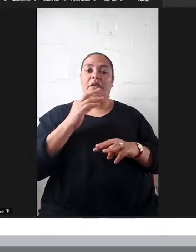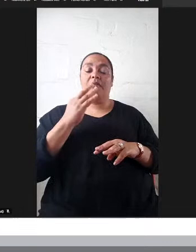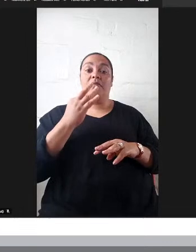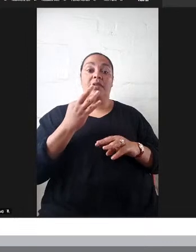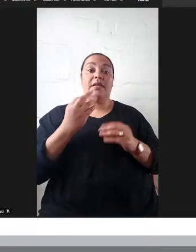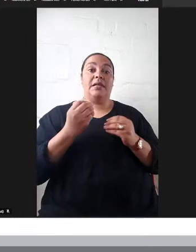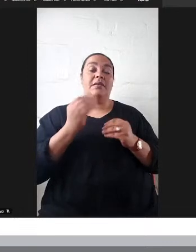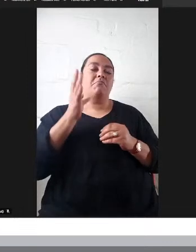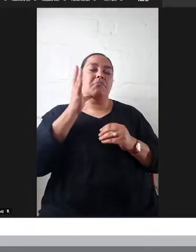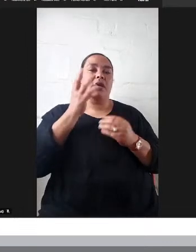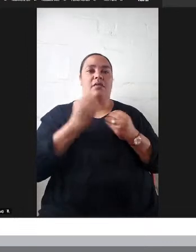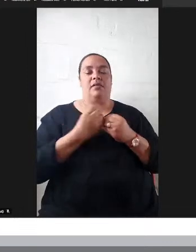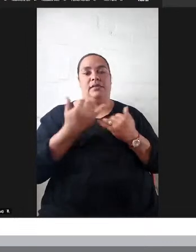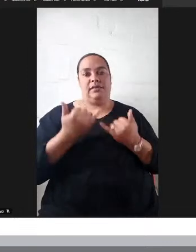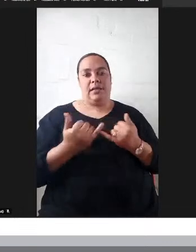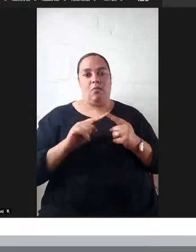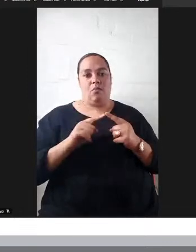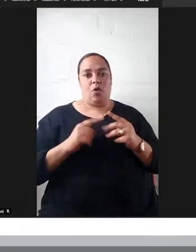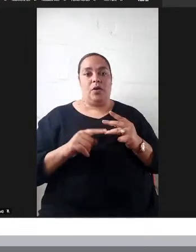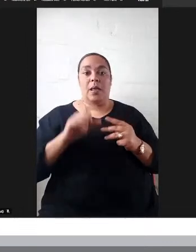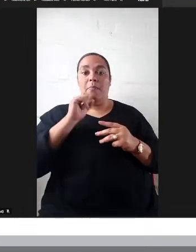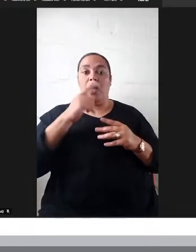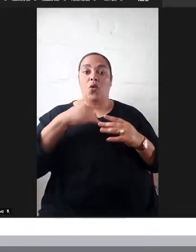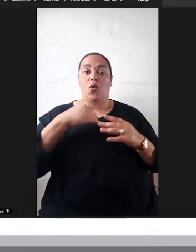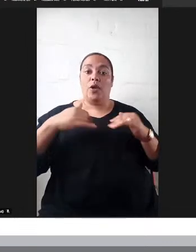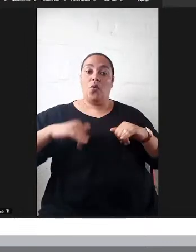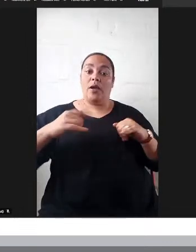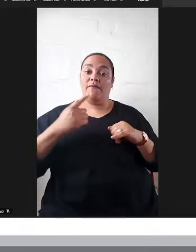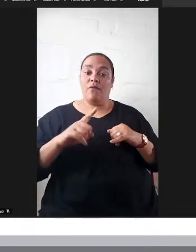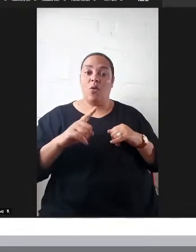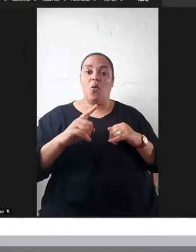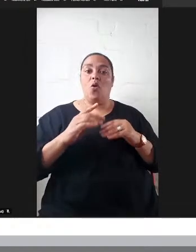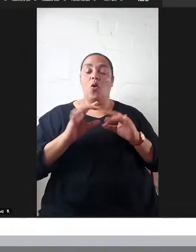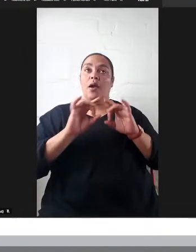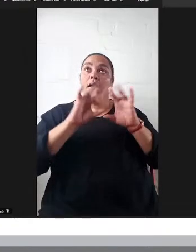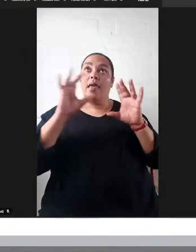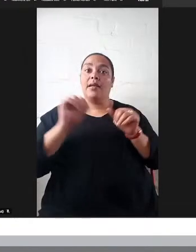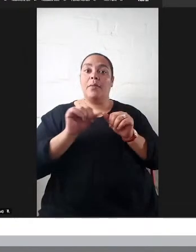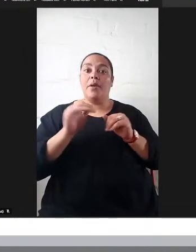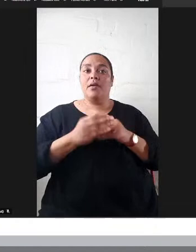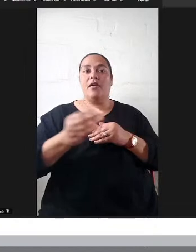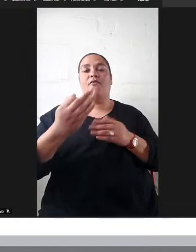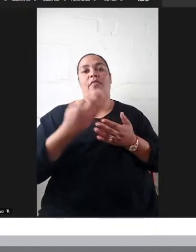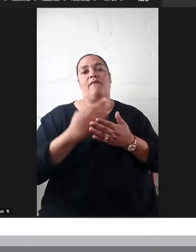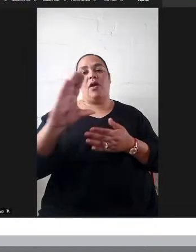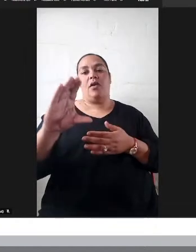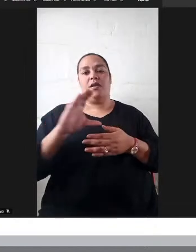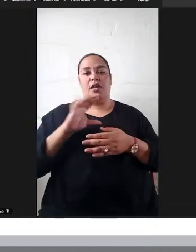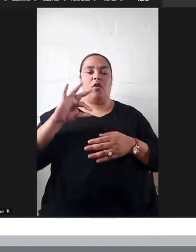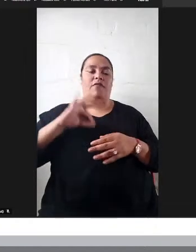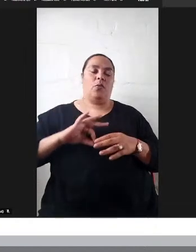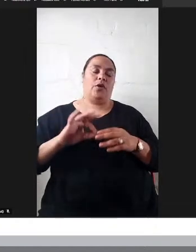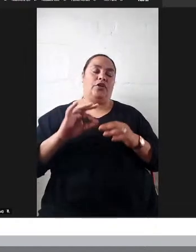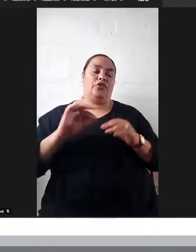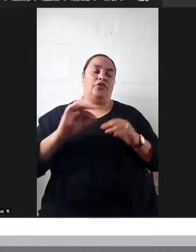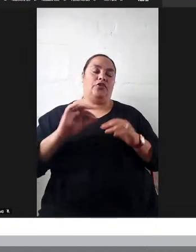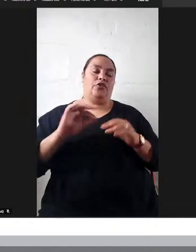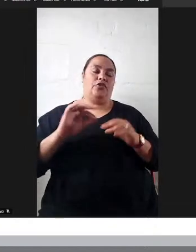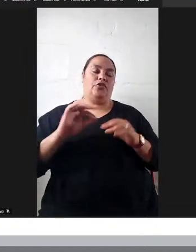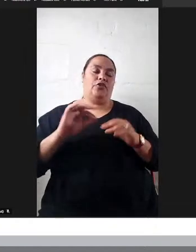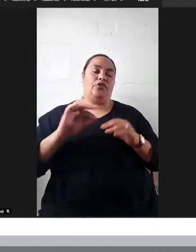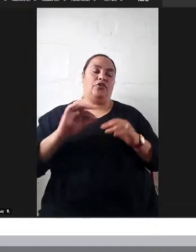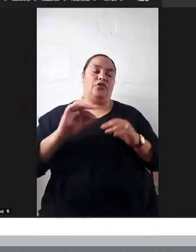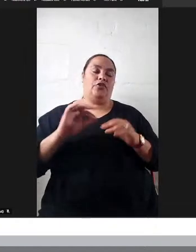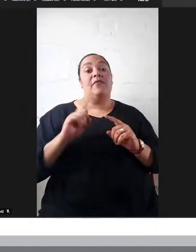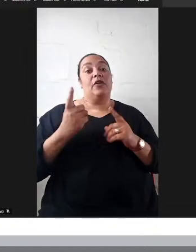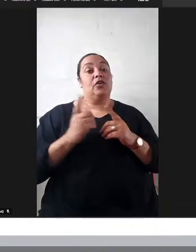point, while we wait for greater clarity on the funding of the wage agreement. The first is we